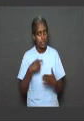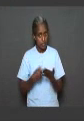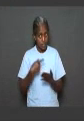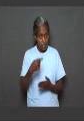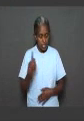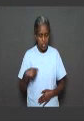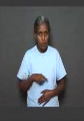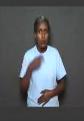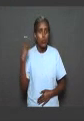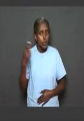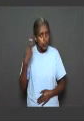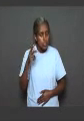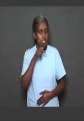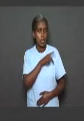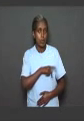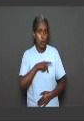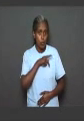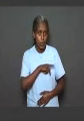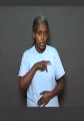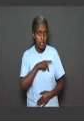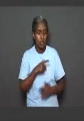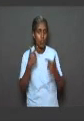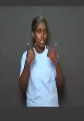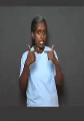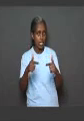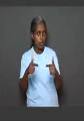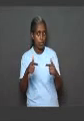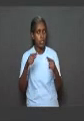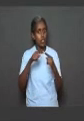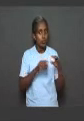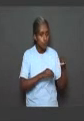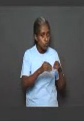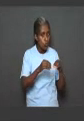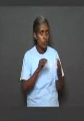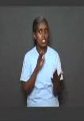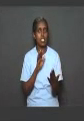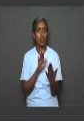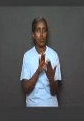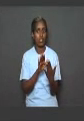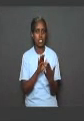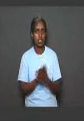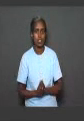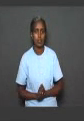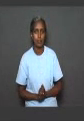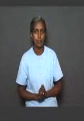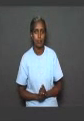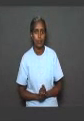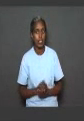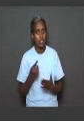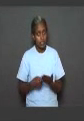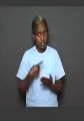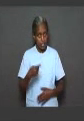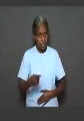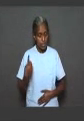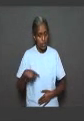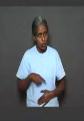Then we use the properties of limits to move the coefficient.